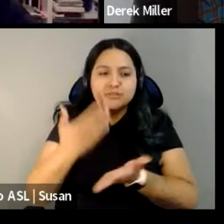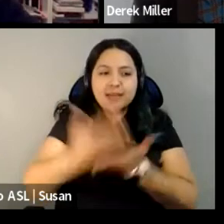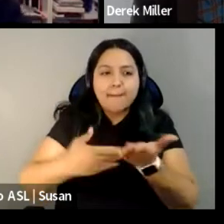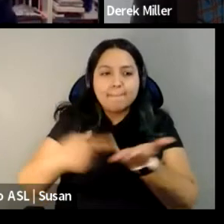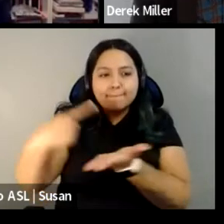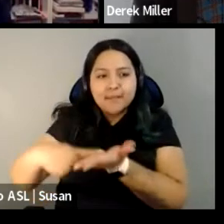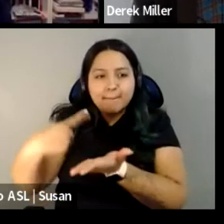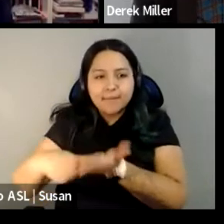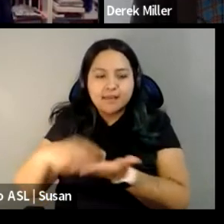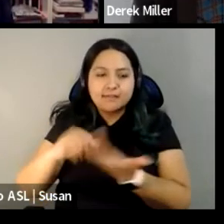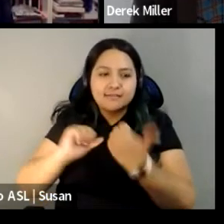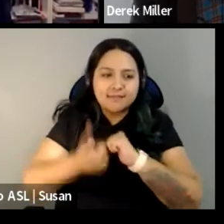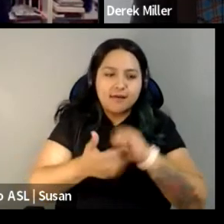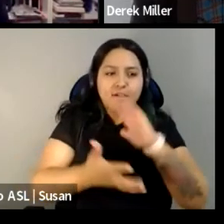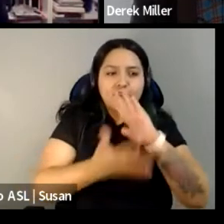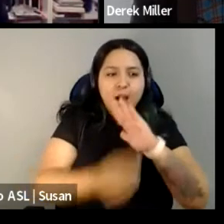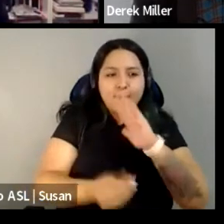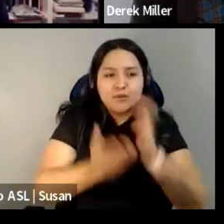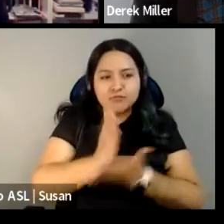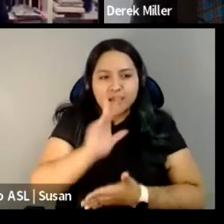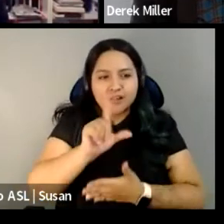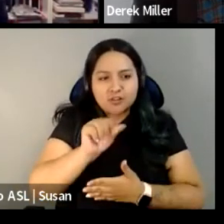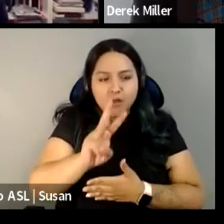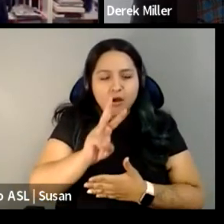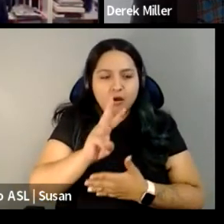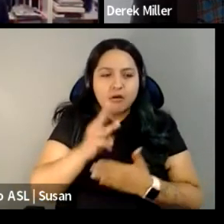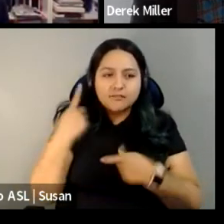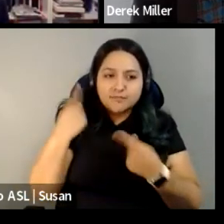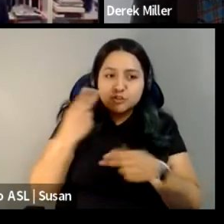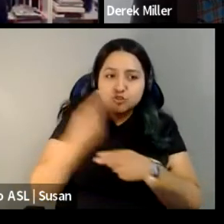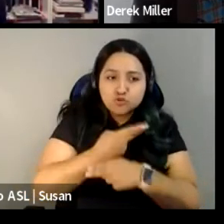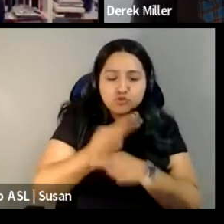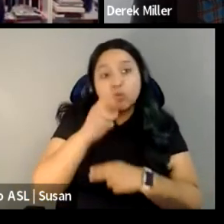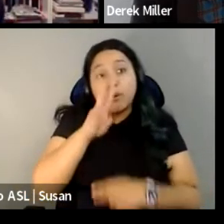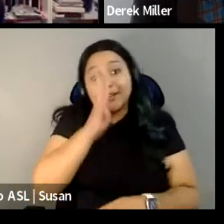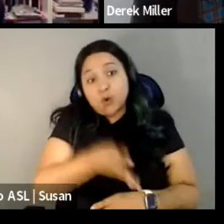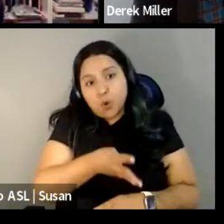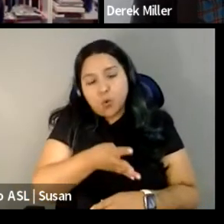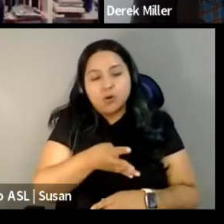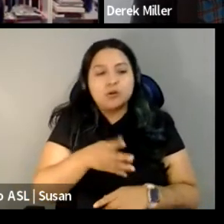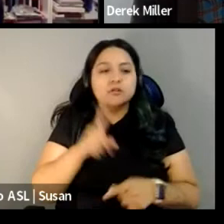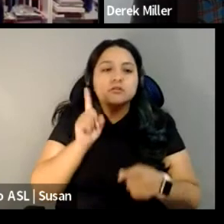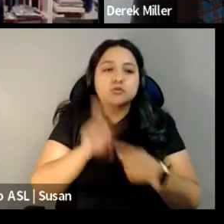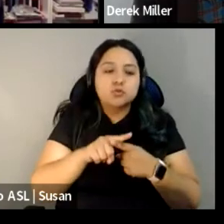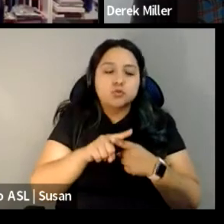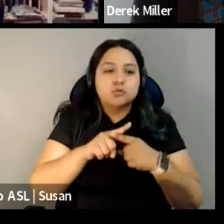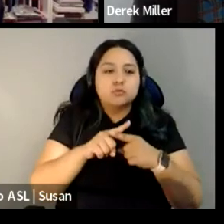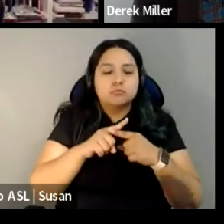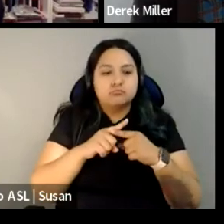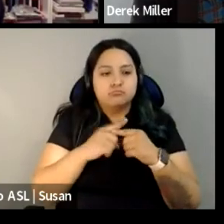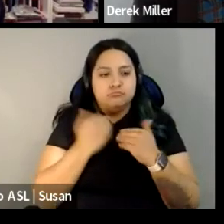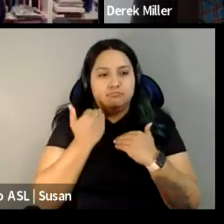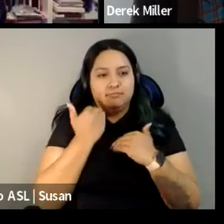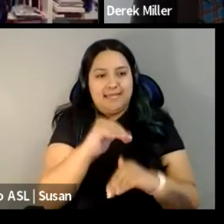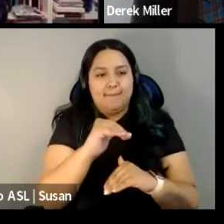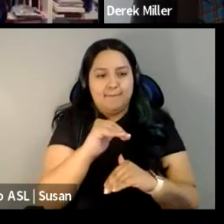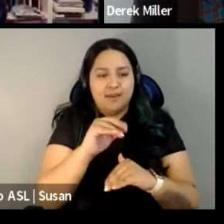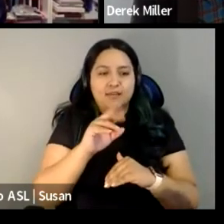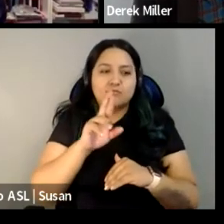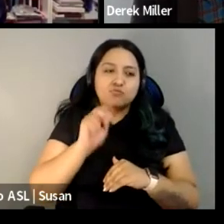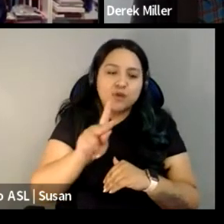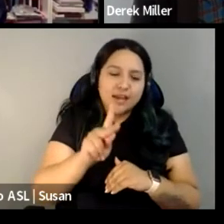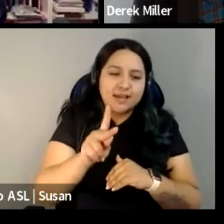been used or ignored to limit the risk and maximize profit of those gatekeepers,